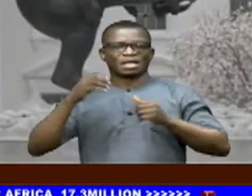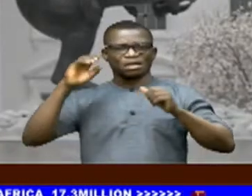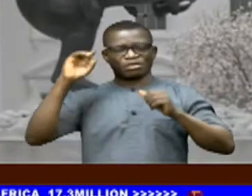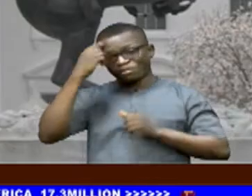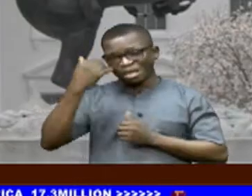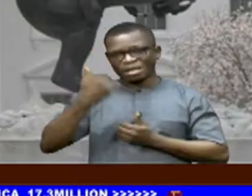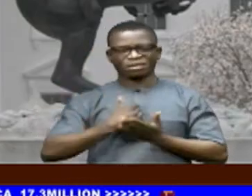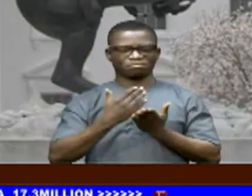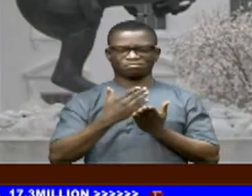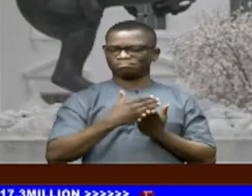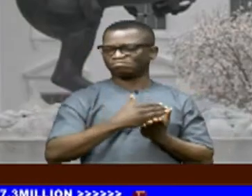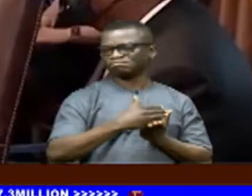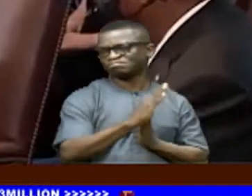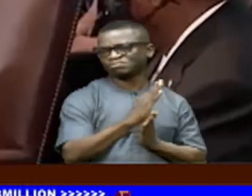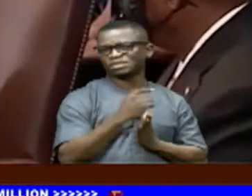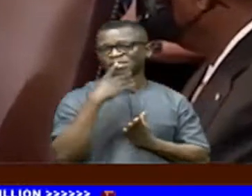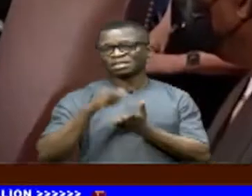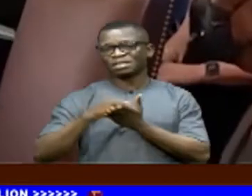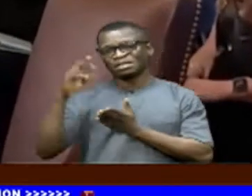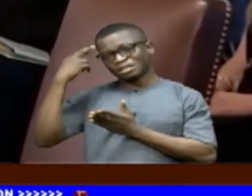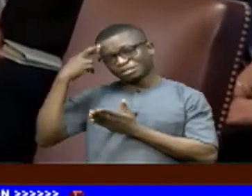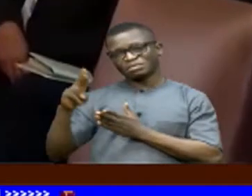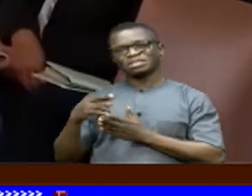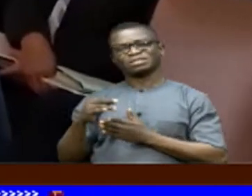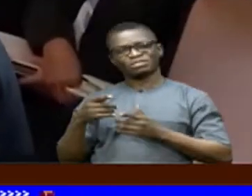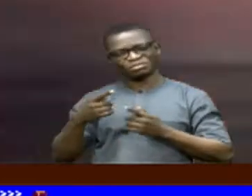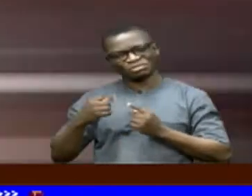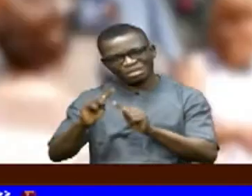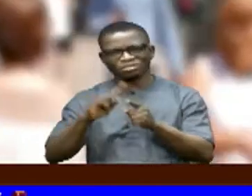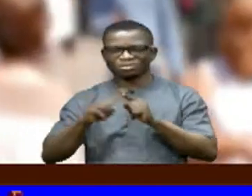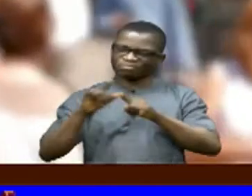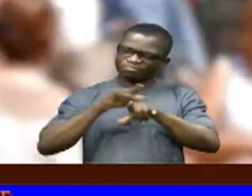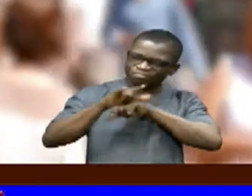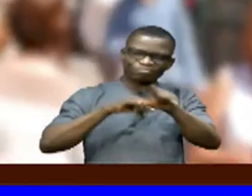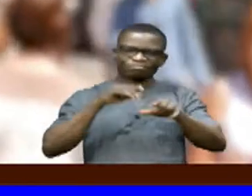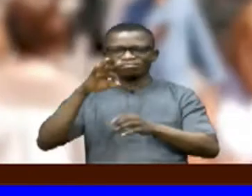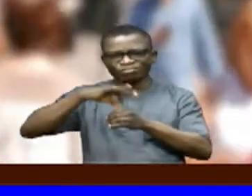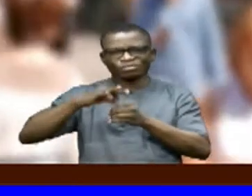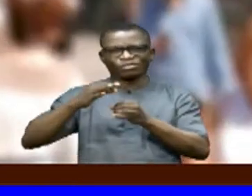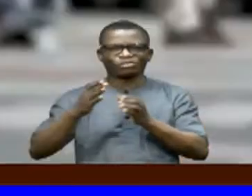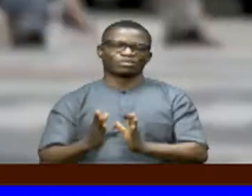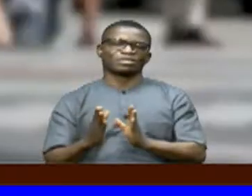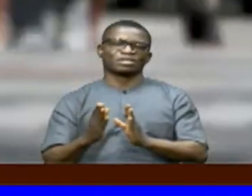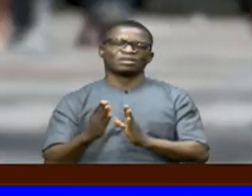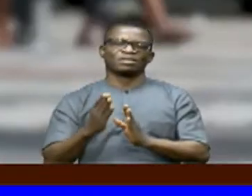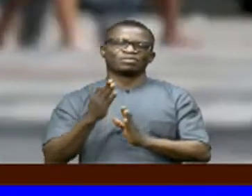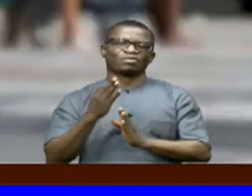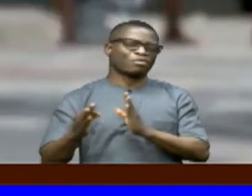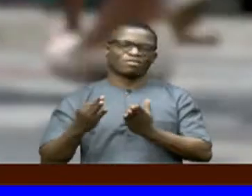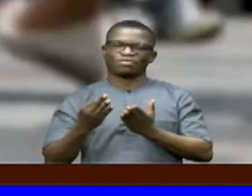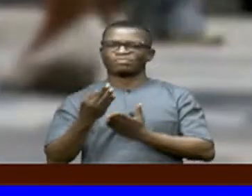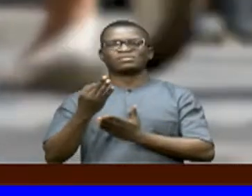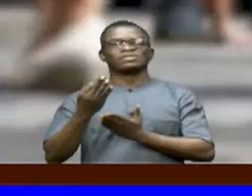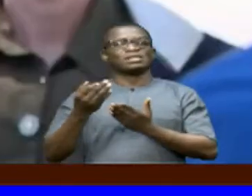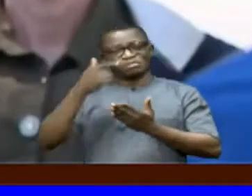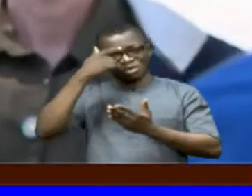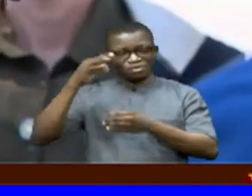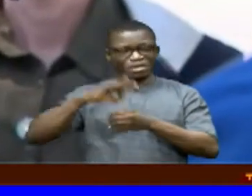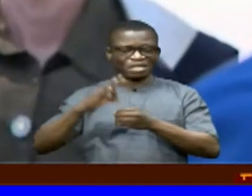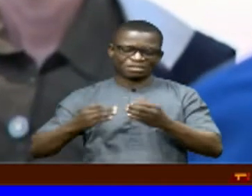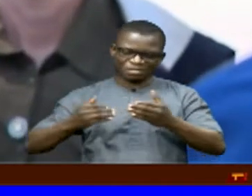stunt, accusing Republicans of trying to distract voters days ahead of a looming government shutdown sparked by